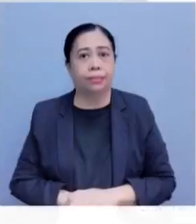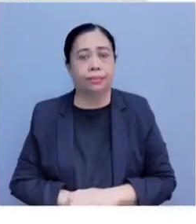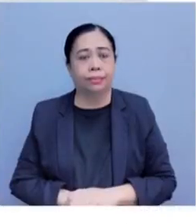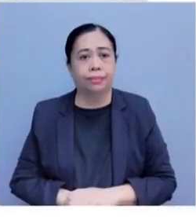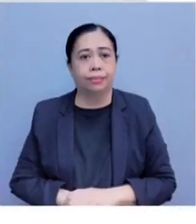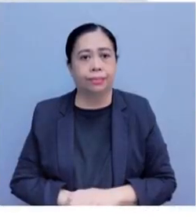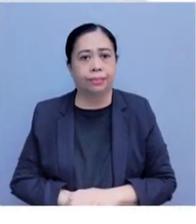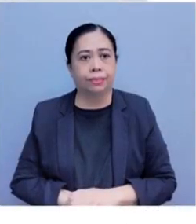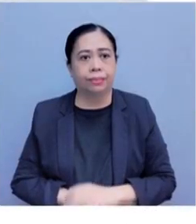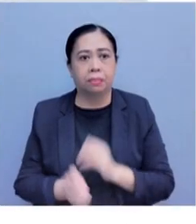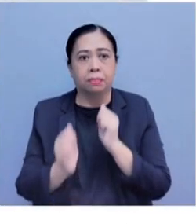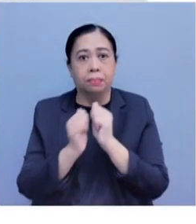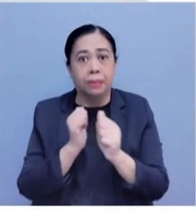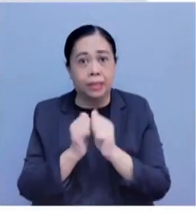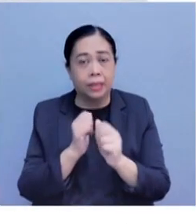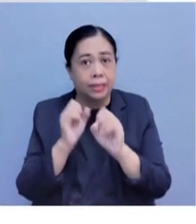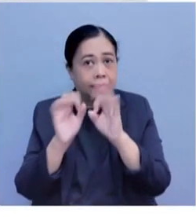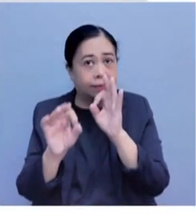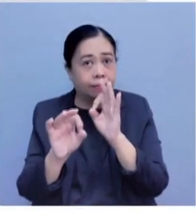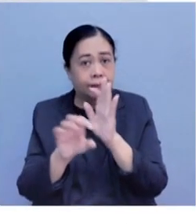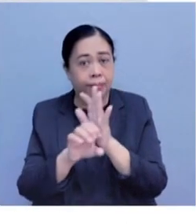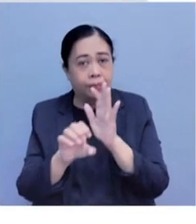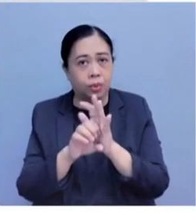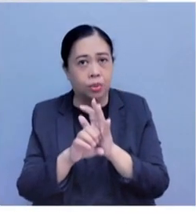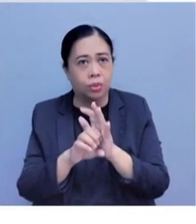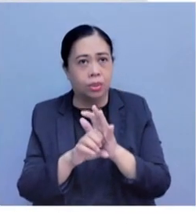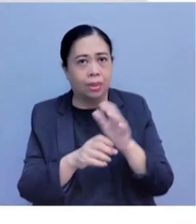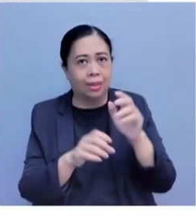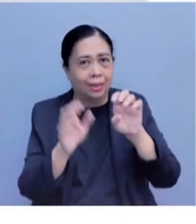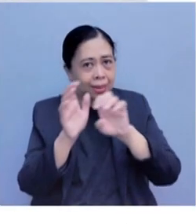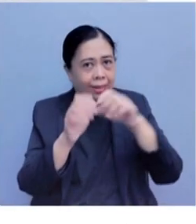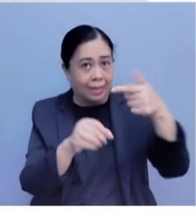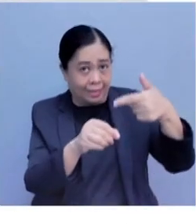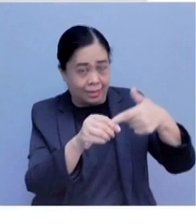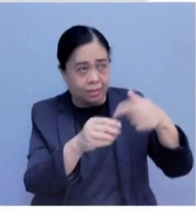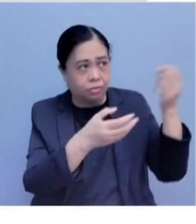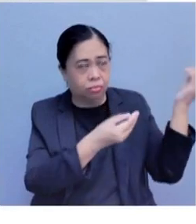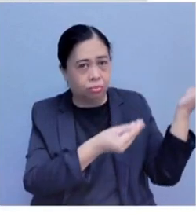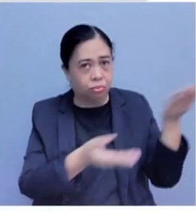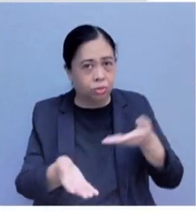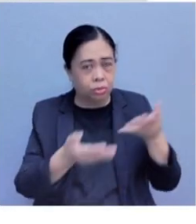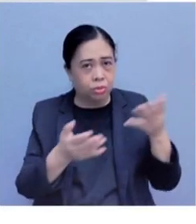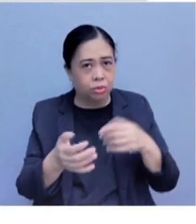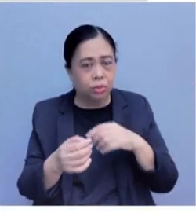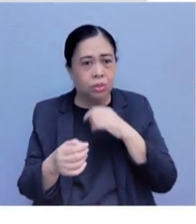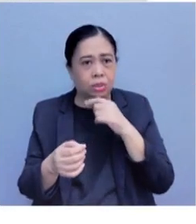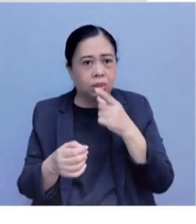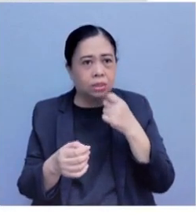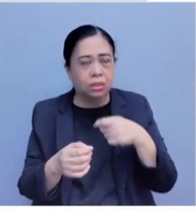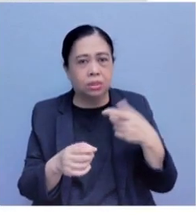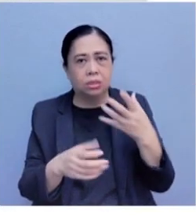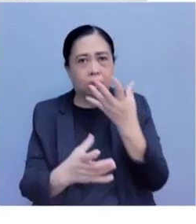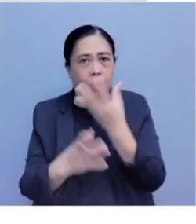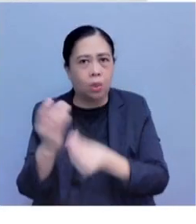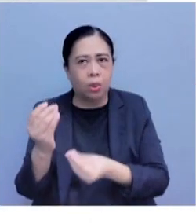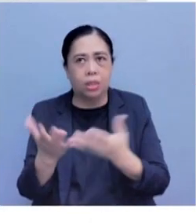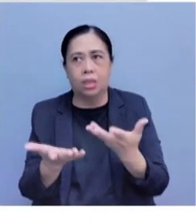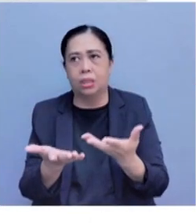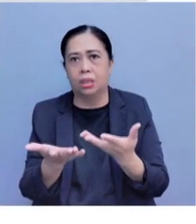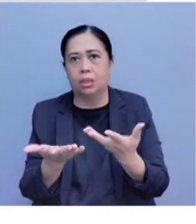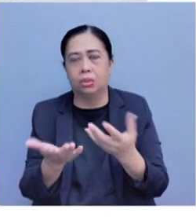Ang ibig sabihin niyan, kung hindi natin babawasan yung spending dahil mawalan ng revenues at tuloy-tuloy